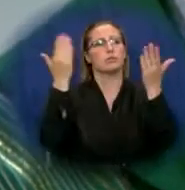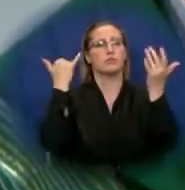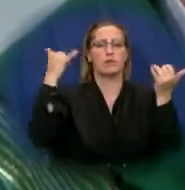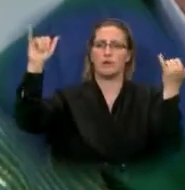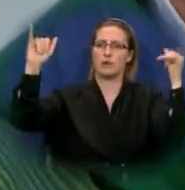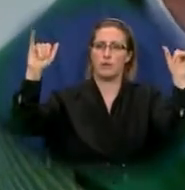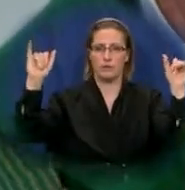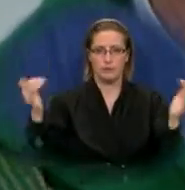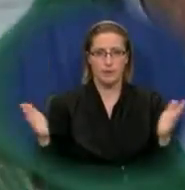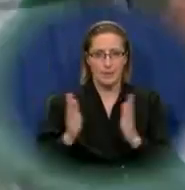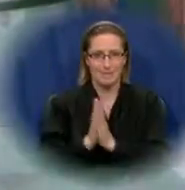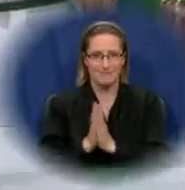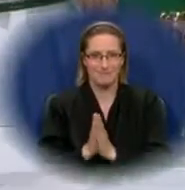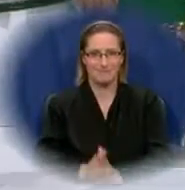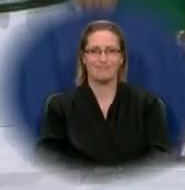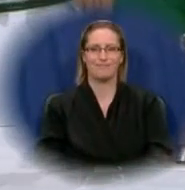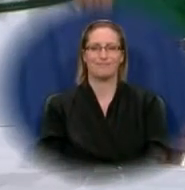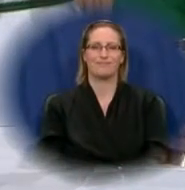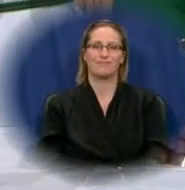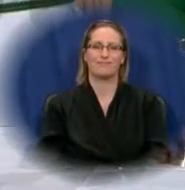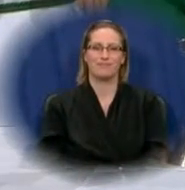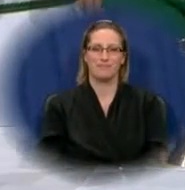ever. Amen.